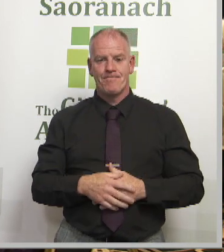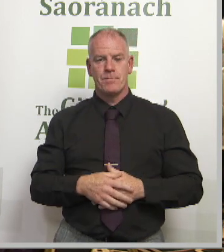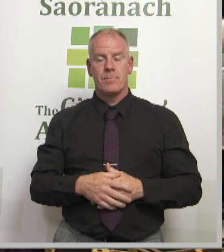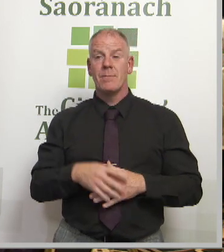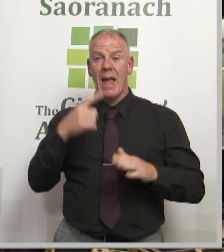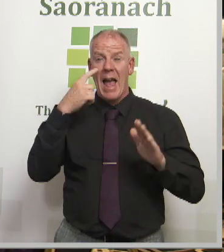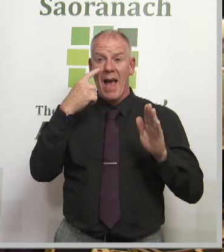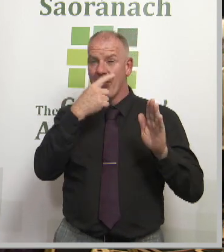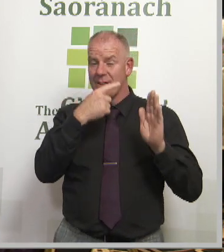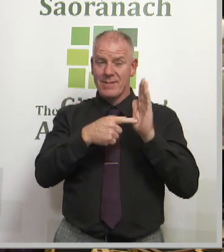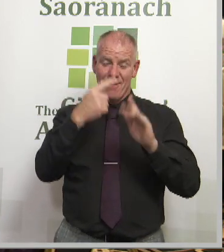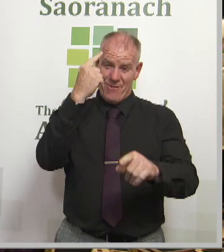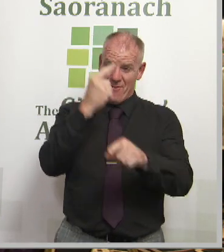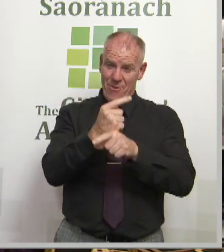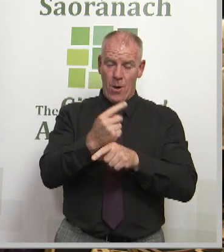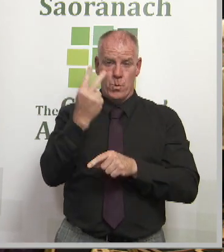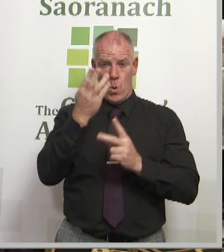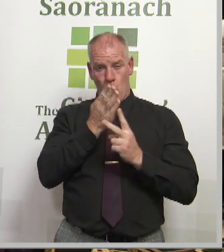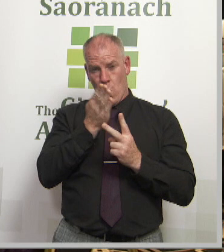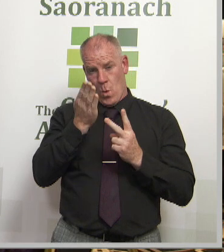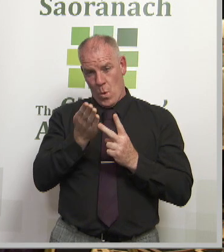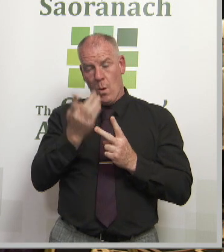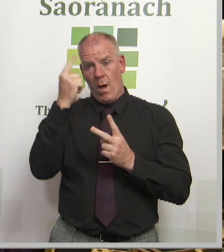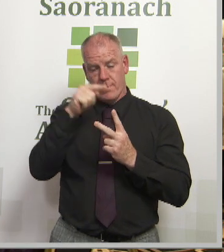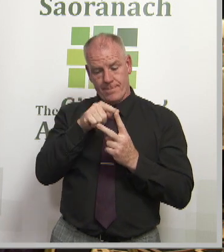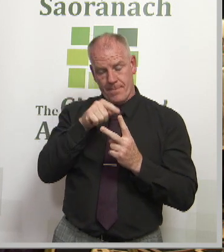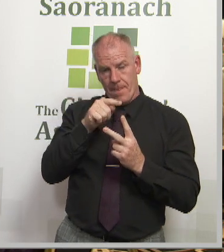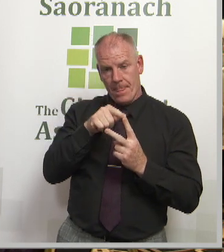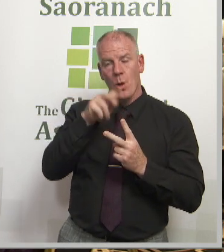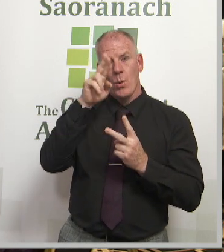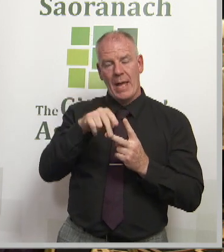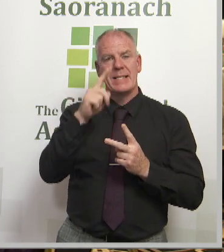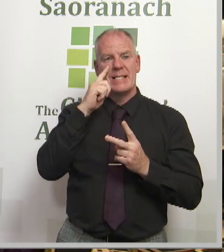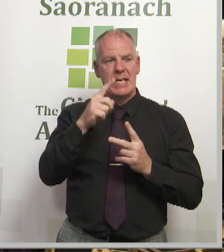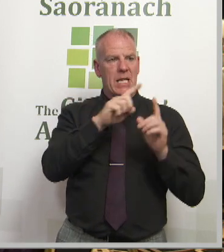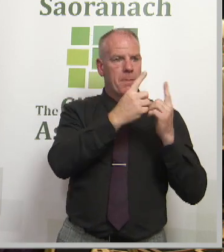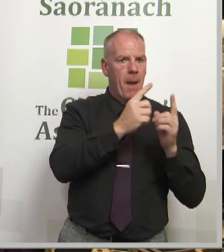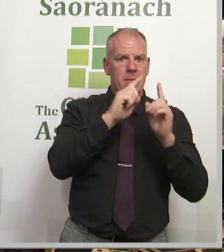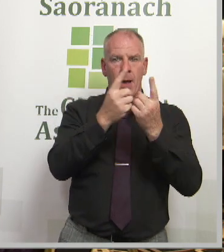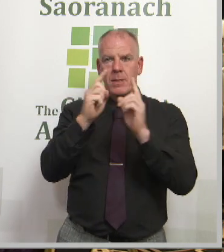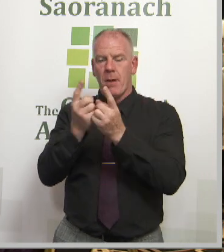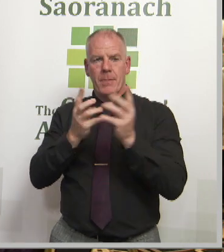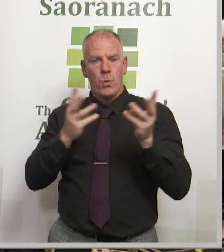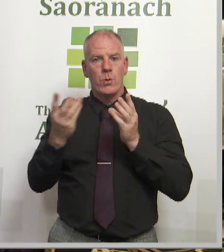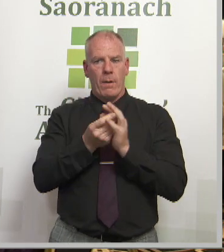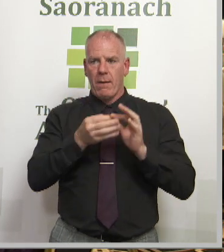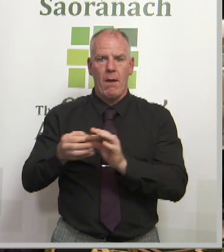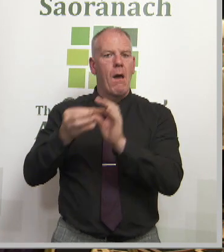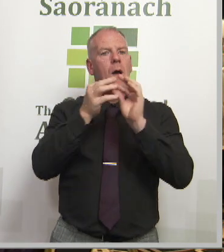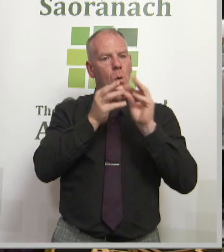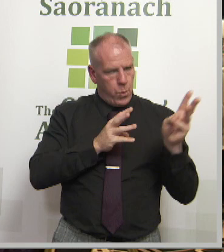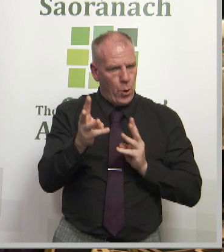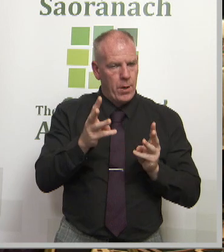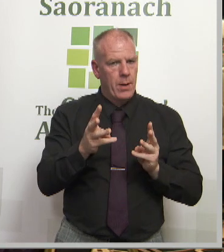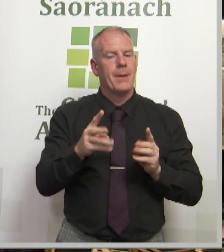is there in two ways. One of them is where you can see that cross-departmental structures are working, and you can learn from that. And